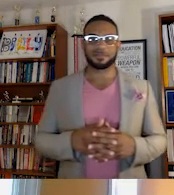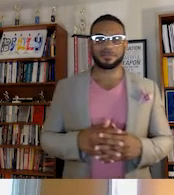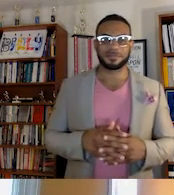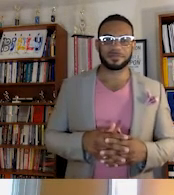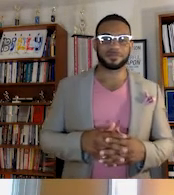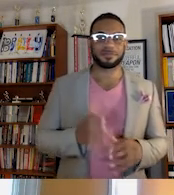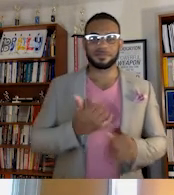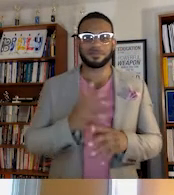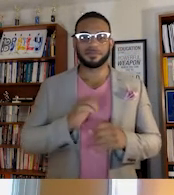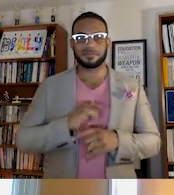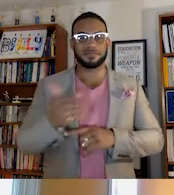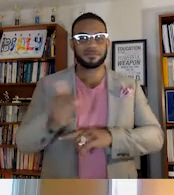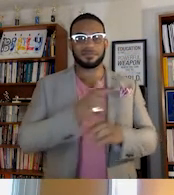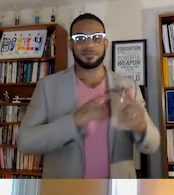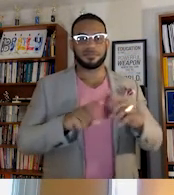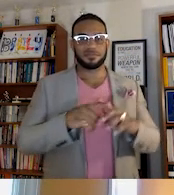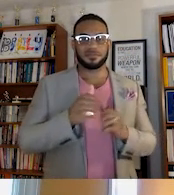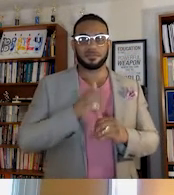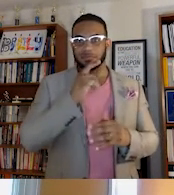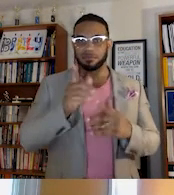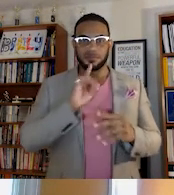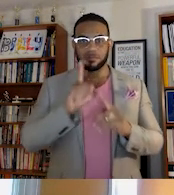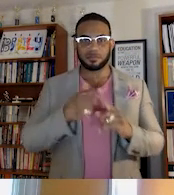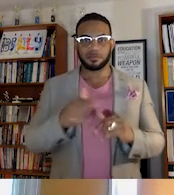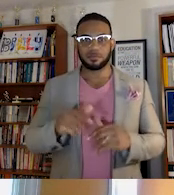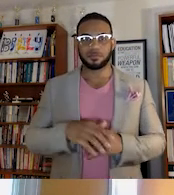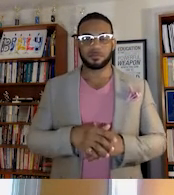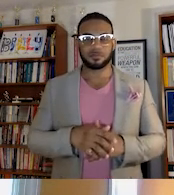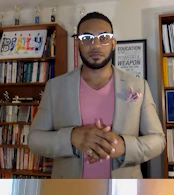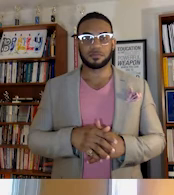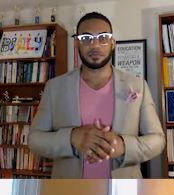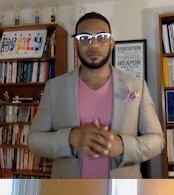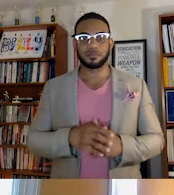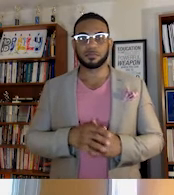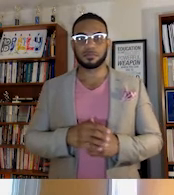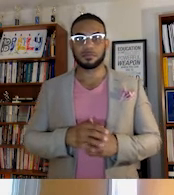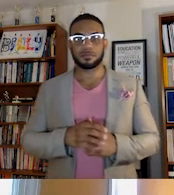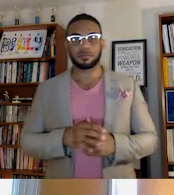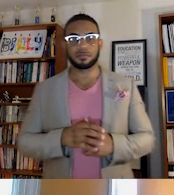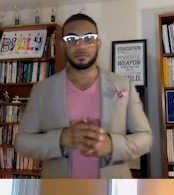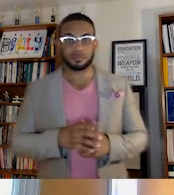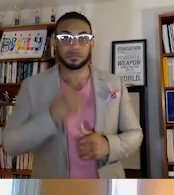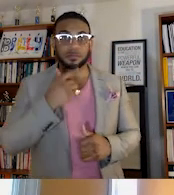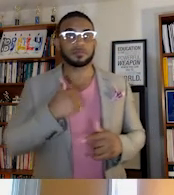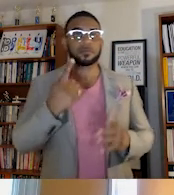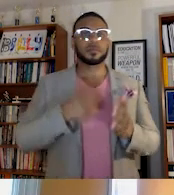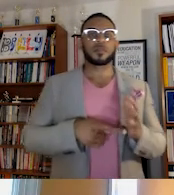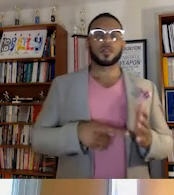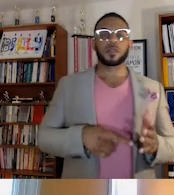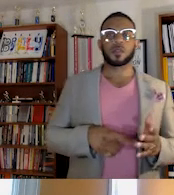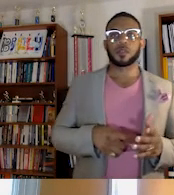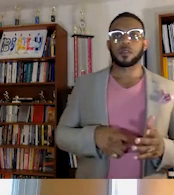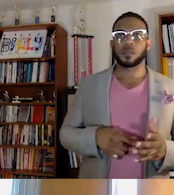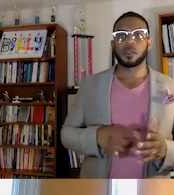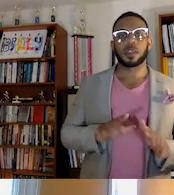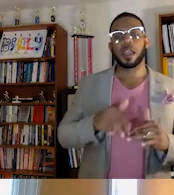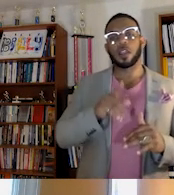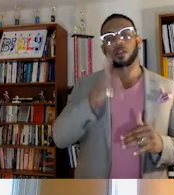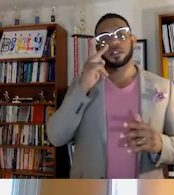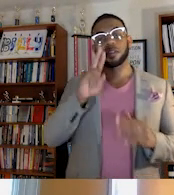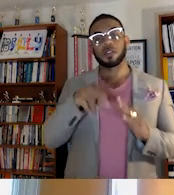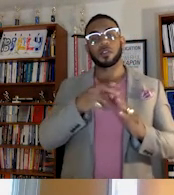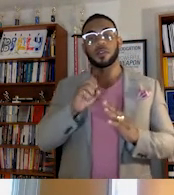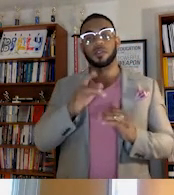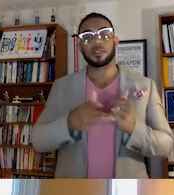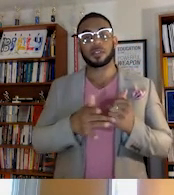So everybody can get a turn, and we're going to start with the two who haven't spoken in a while. But tell me how you see the